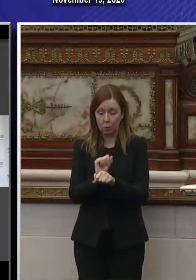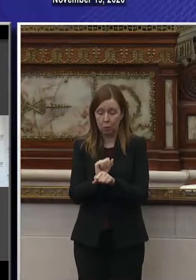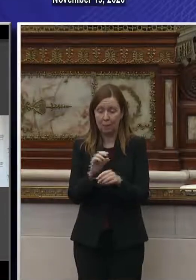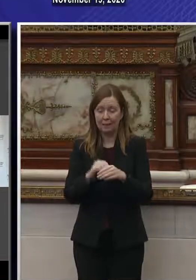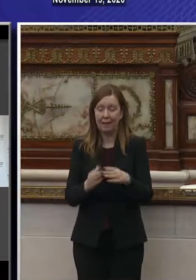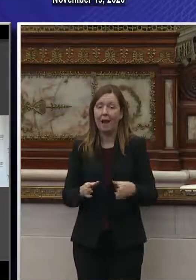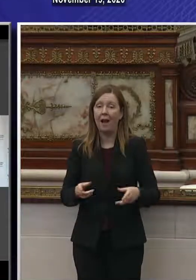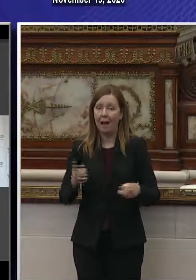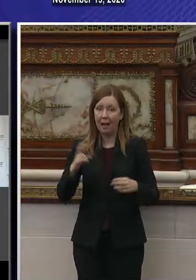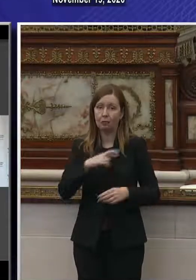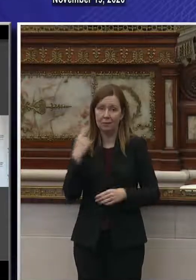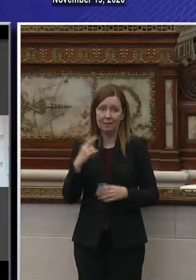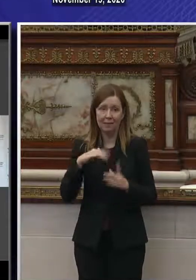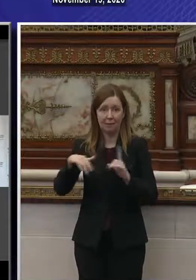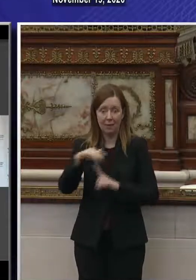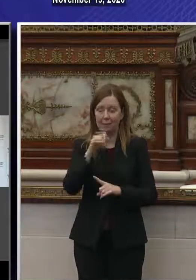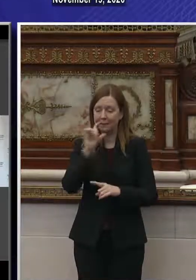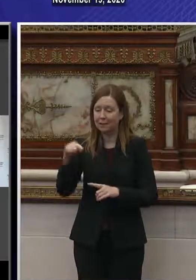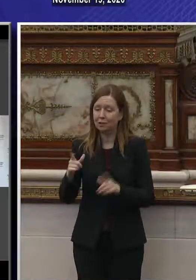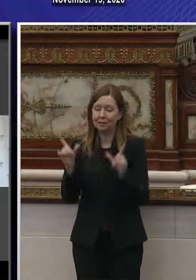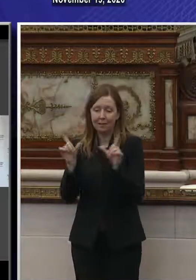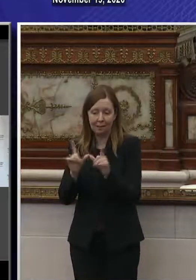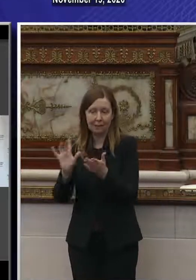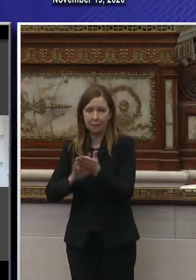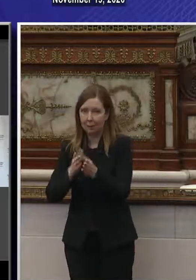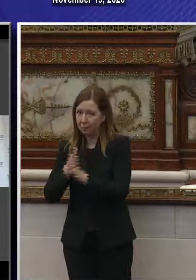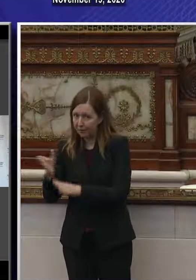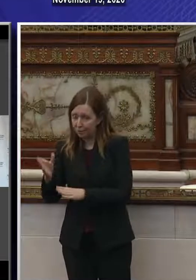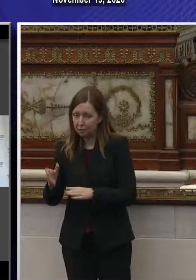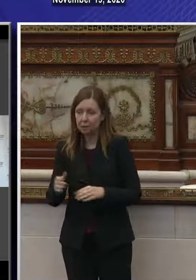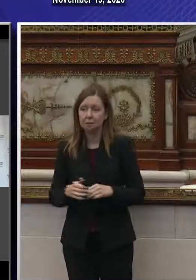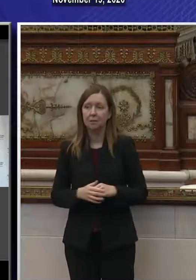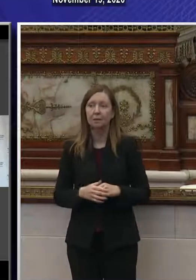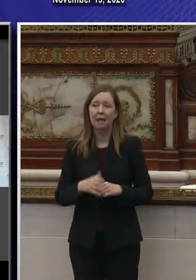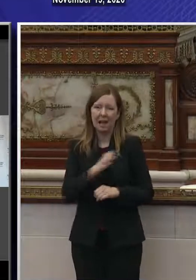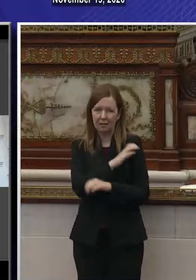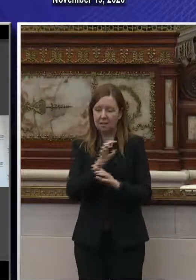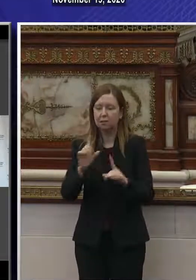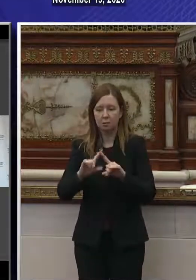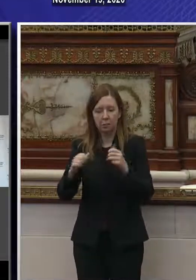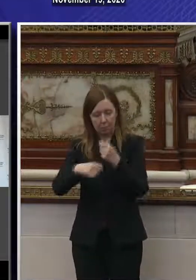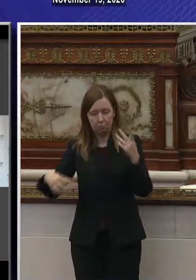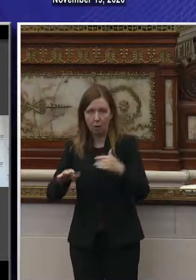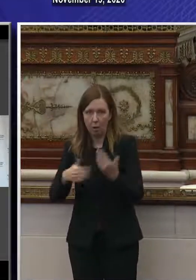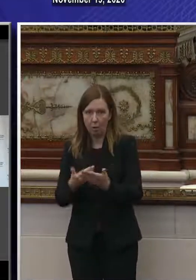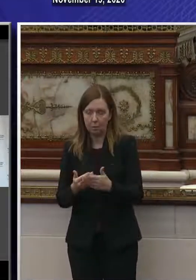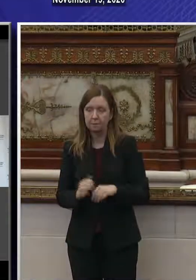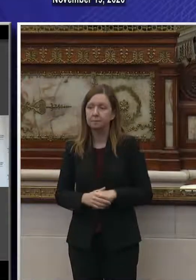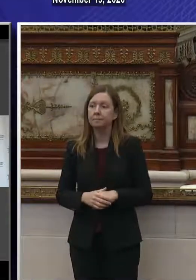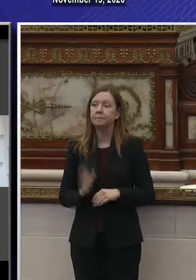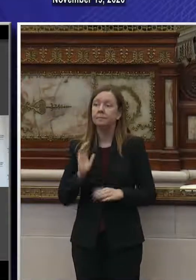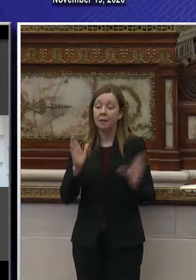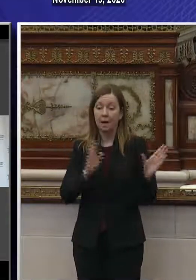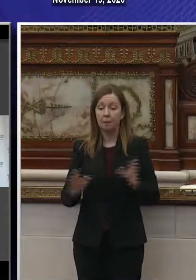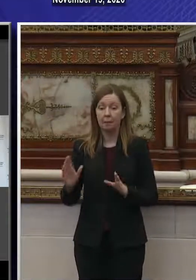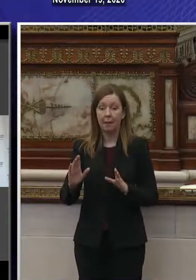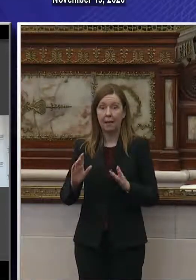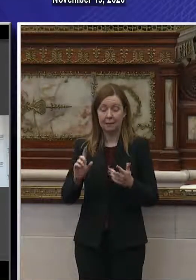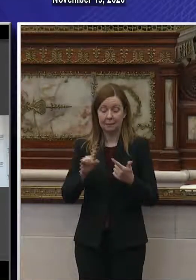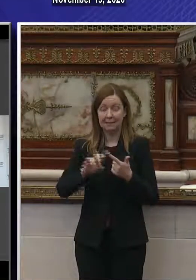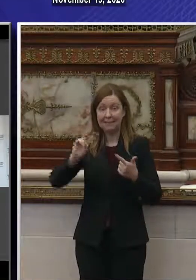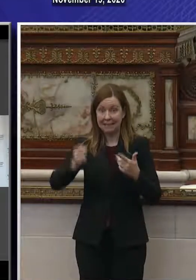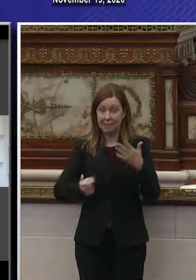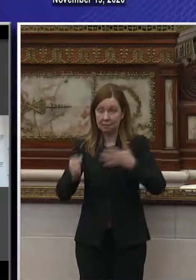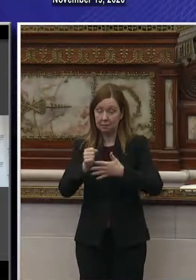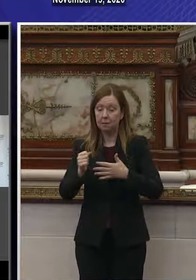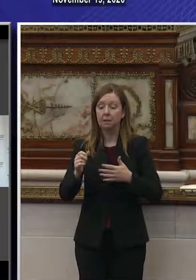in these high-risk environments, not just licensed medical professionals and clinicians. Our plan assigns second priority to